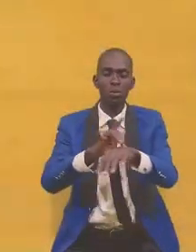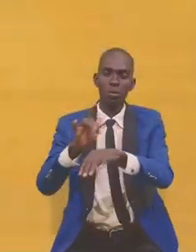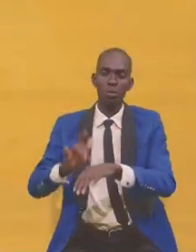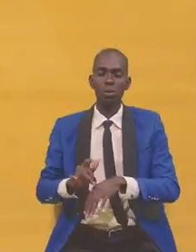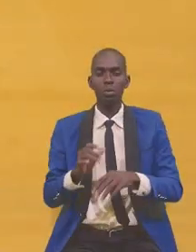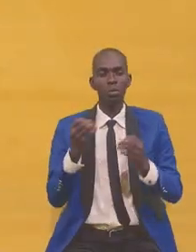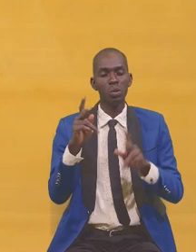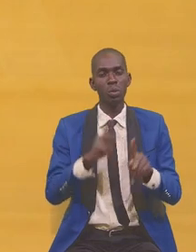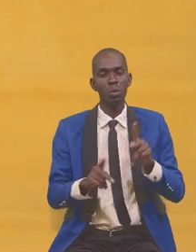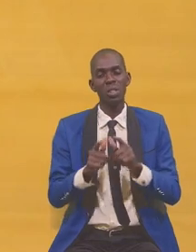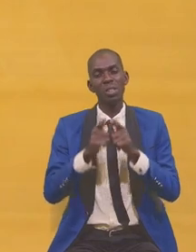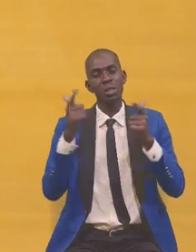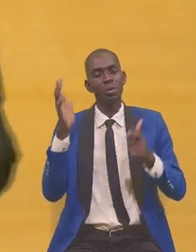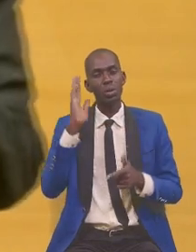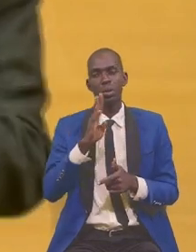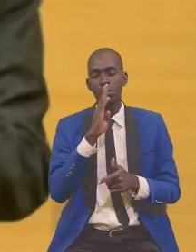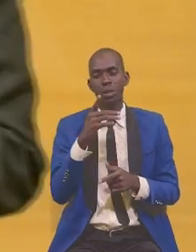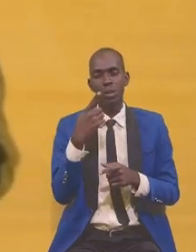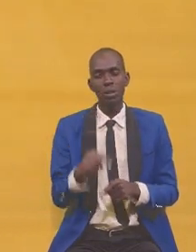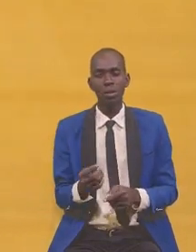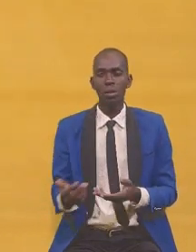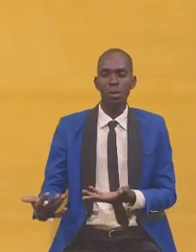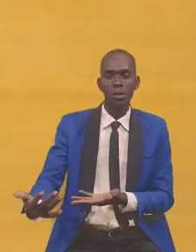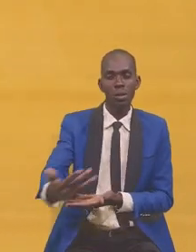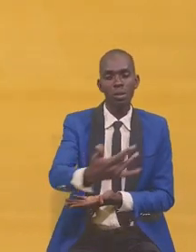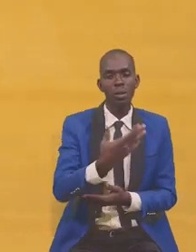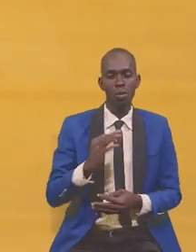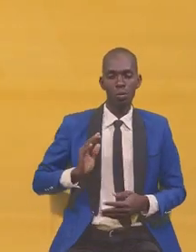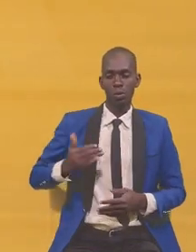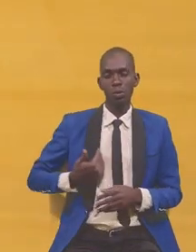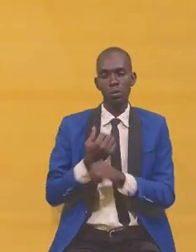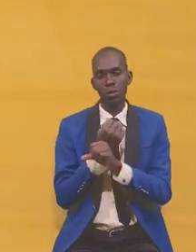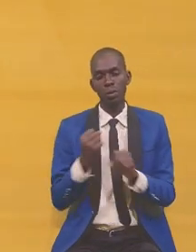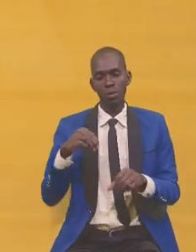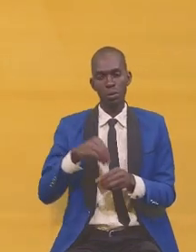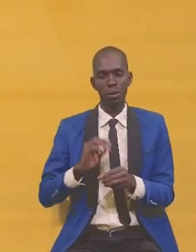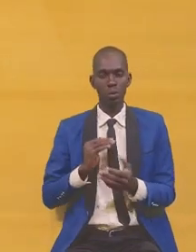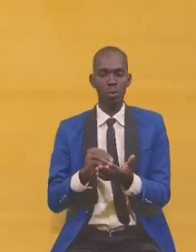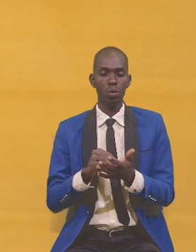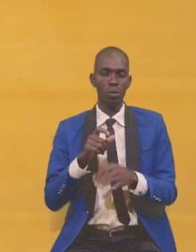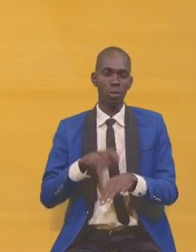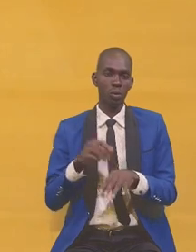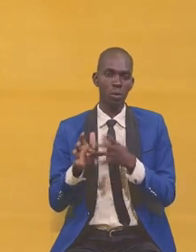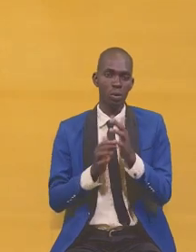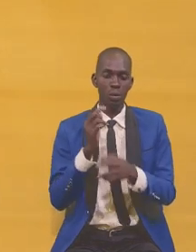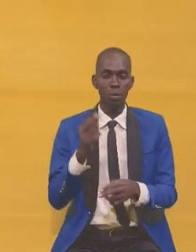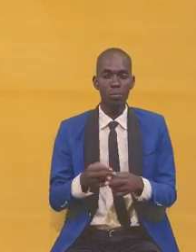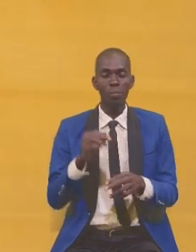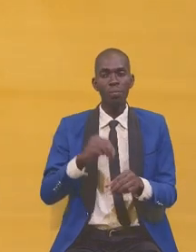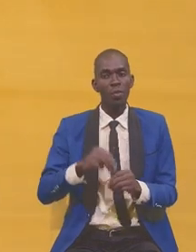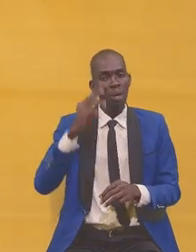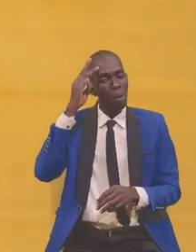the harvest of souls in this our time. I'm looking at Matthew chapter 24, reading from